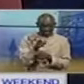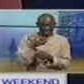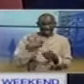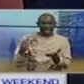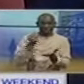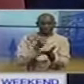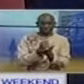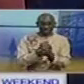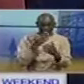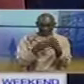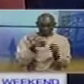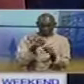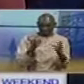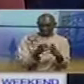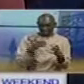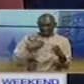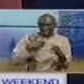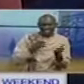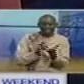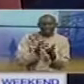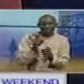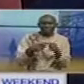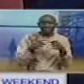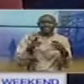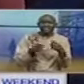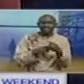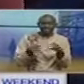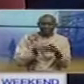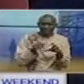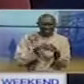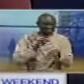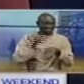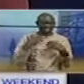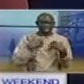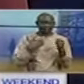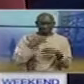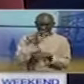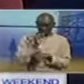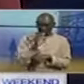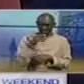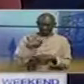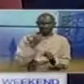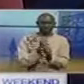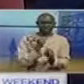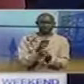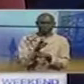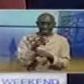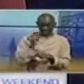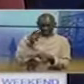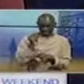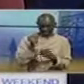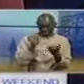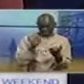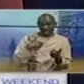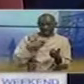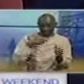appoint a tribunal, adding that the suspension of six members will have no effect on the judiciary's core functions. KTN's Catherine